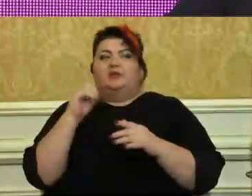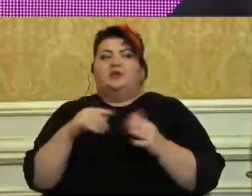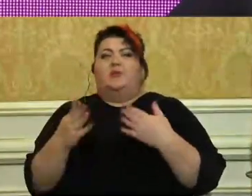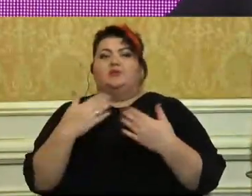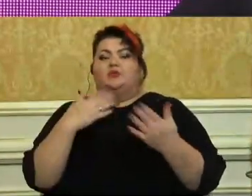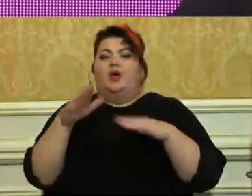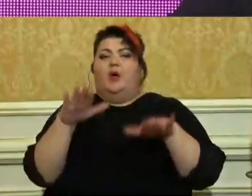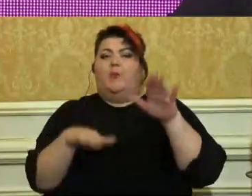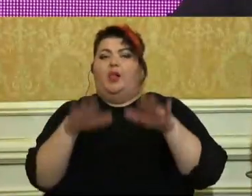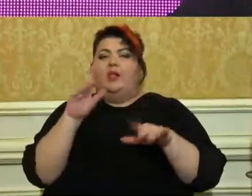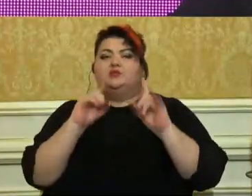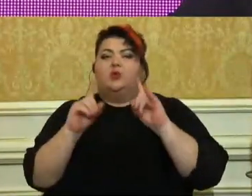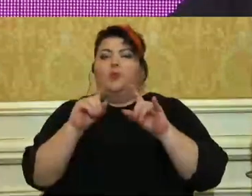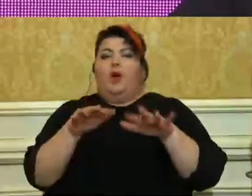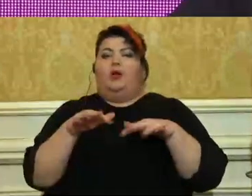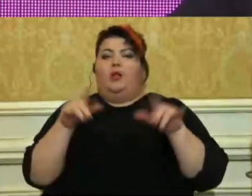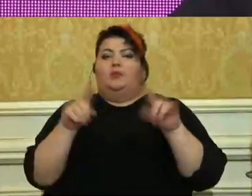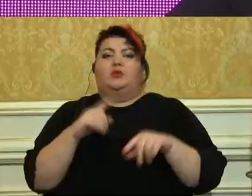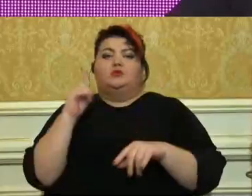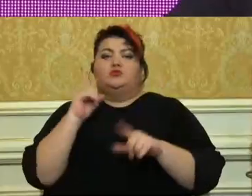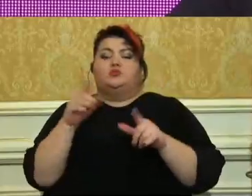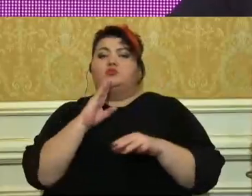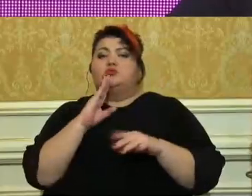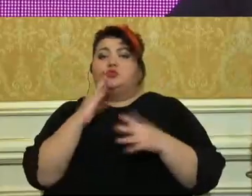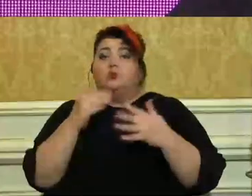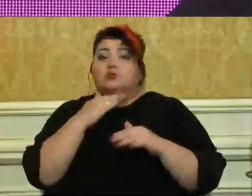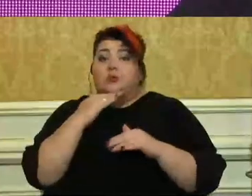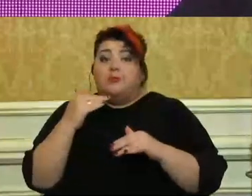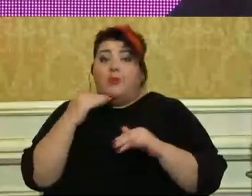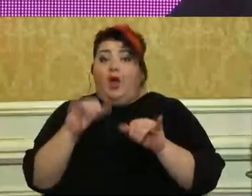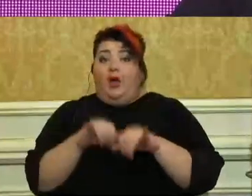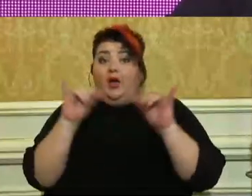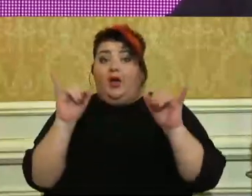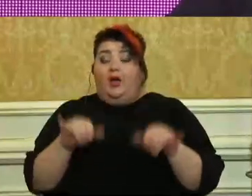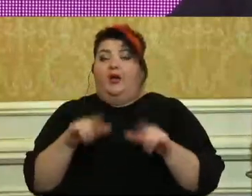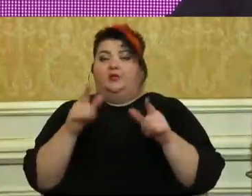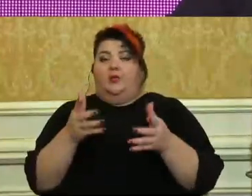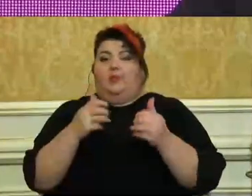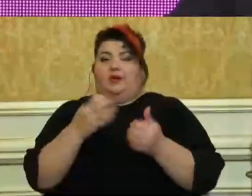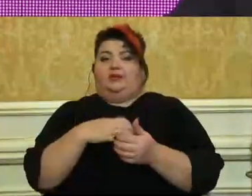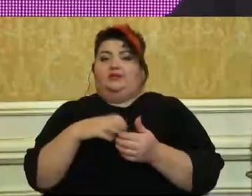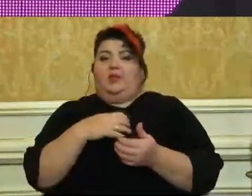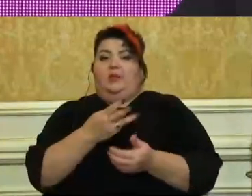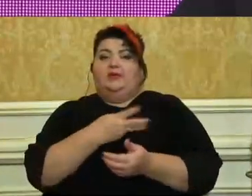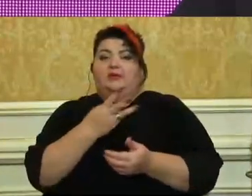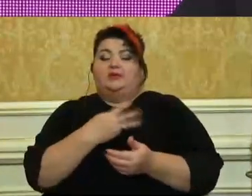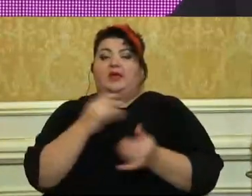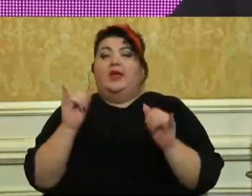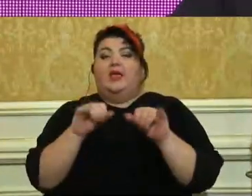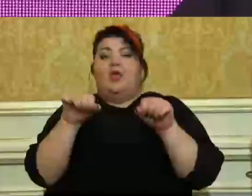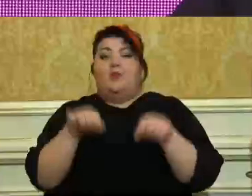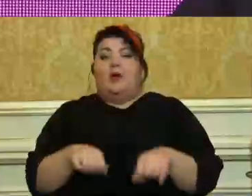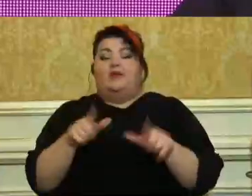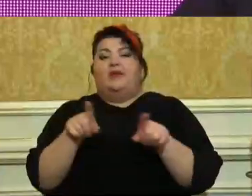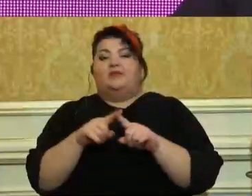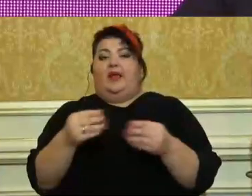Achievements. So well, we know the balance in the parliament of Sweden. We know that too many women in your parliament. So